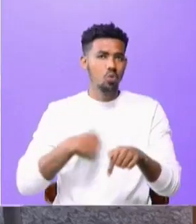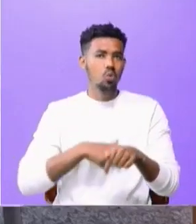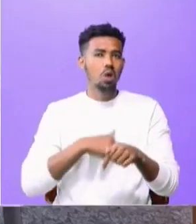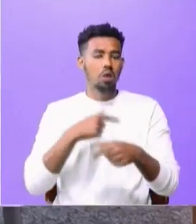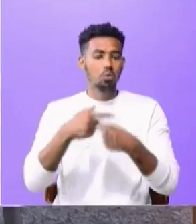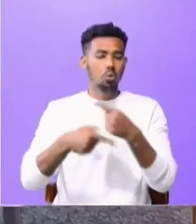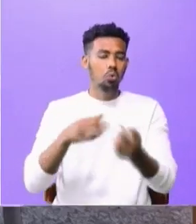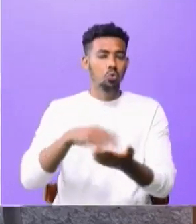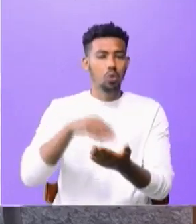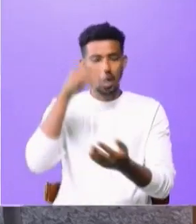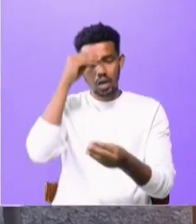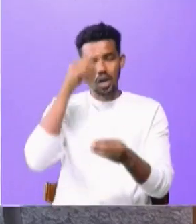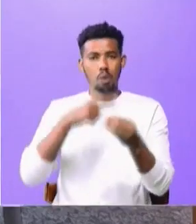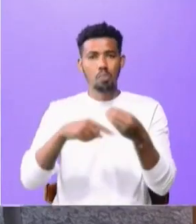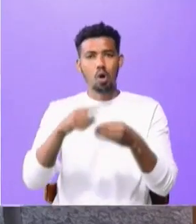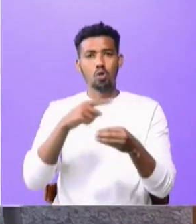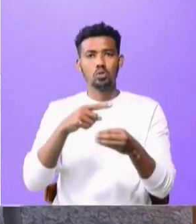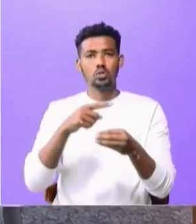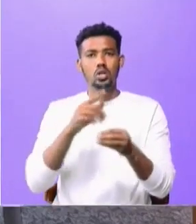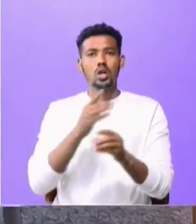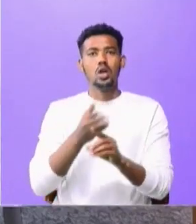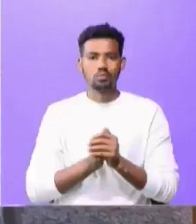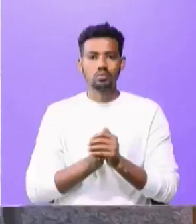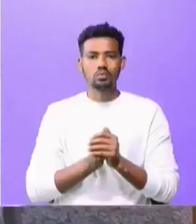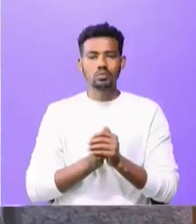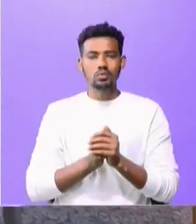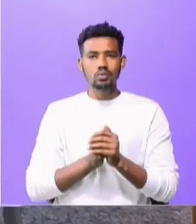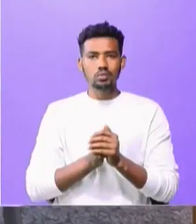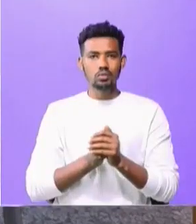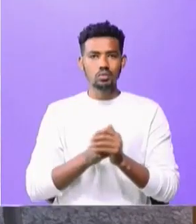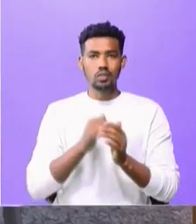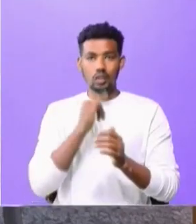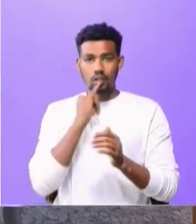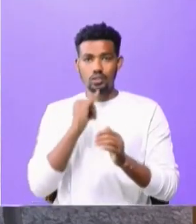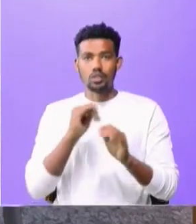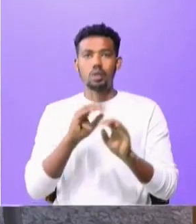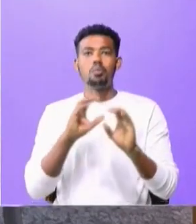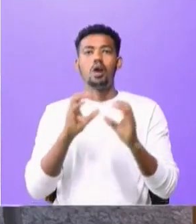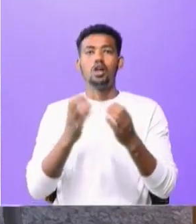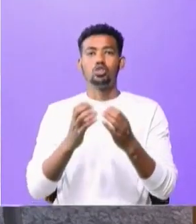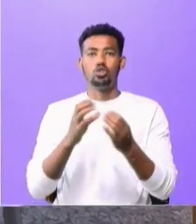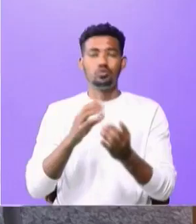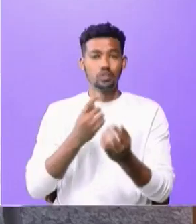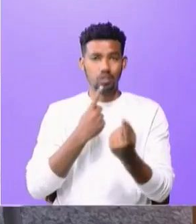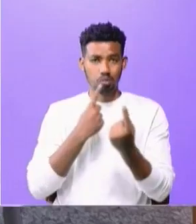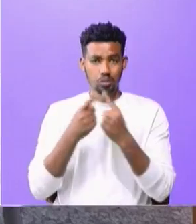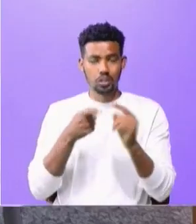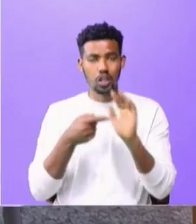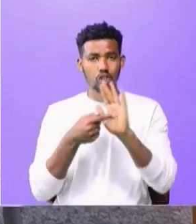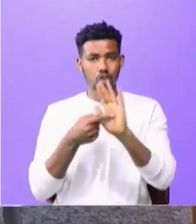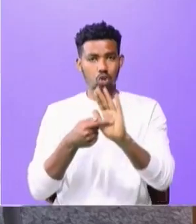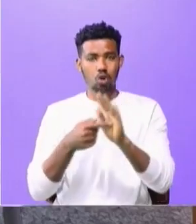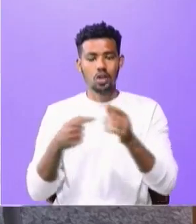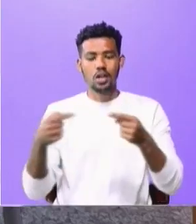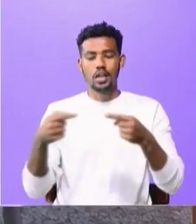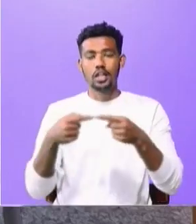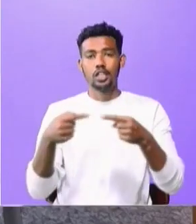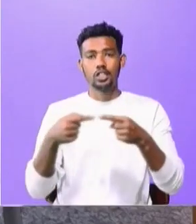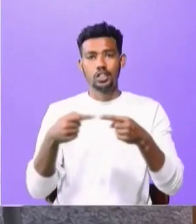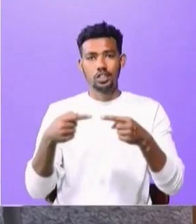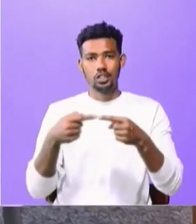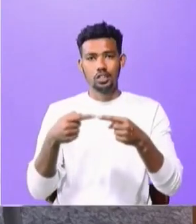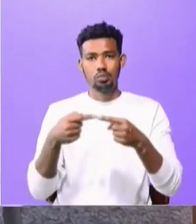learn about preposition. Preposition is a parts of a speech that show relationship